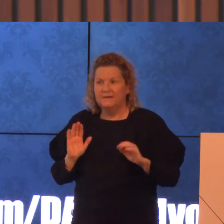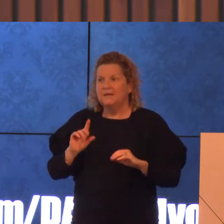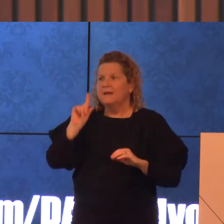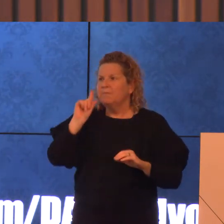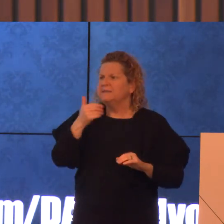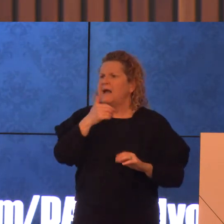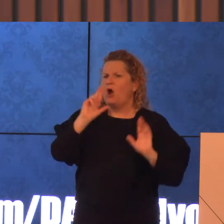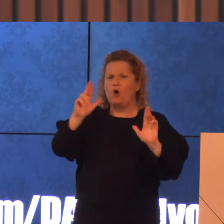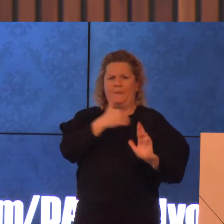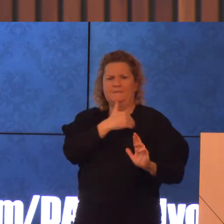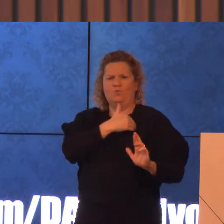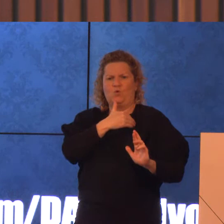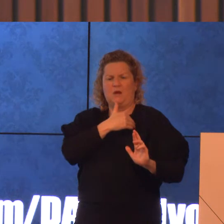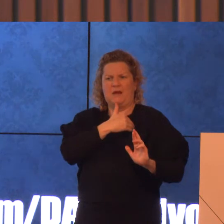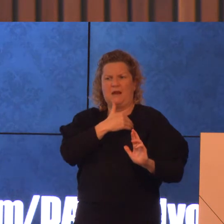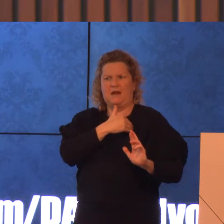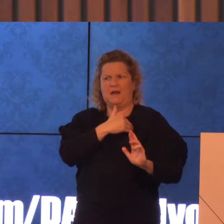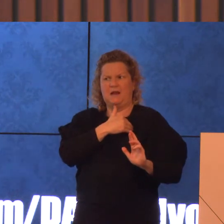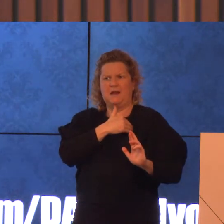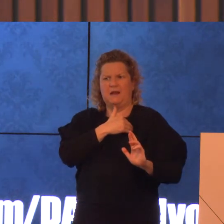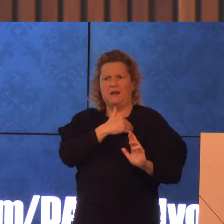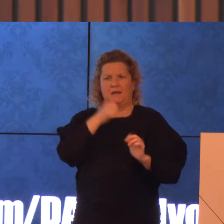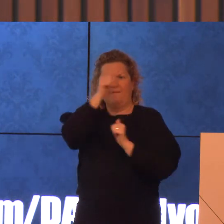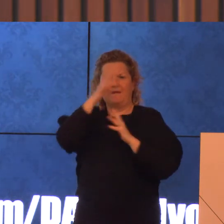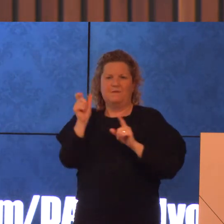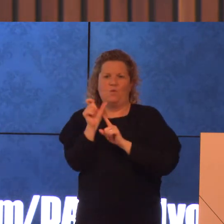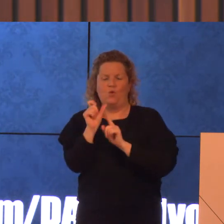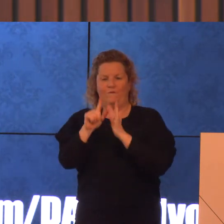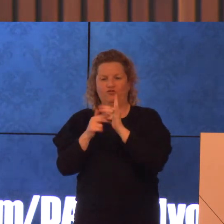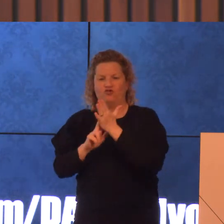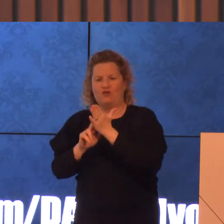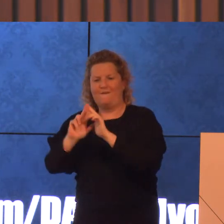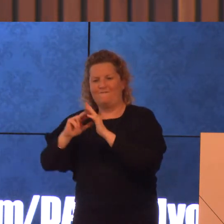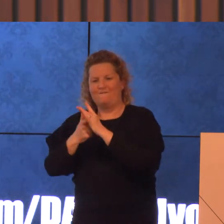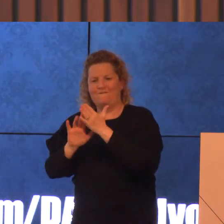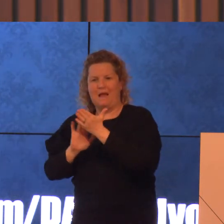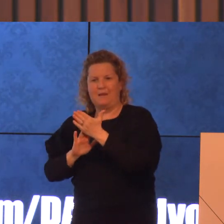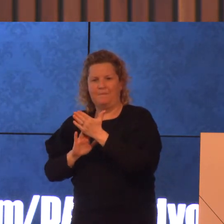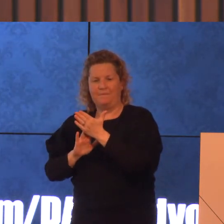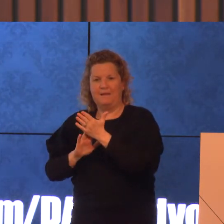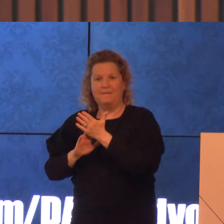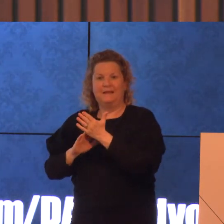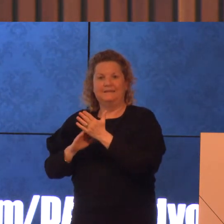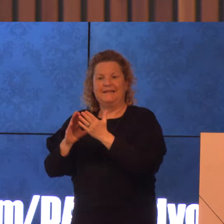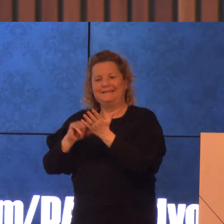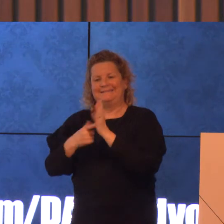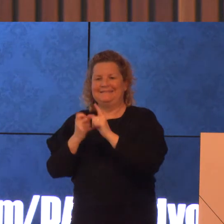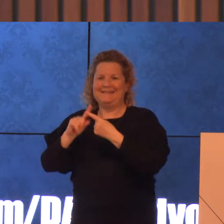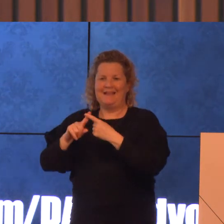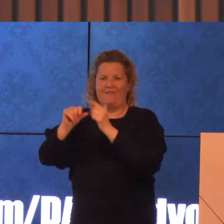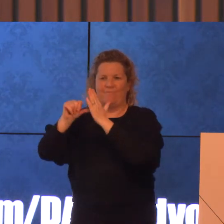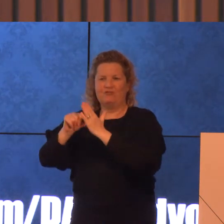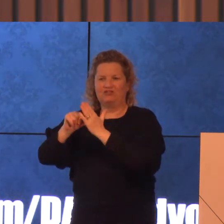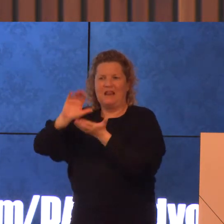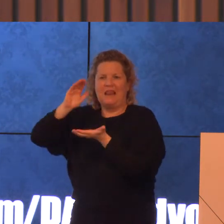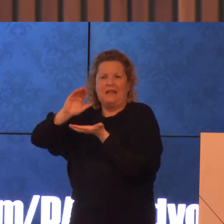this morning has started to, in the famous words of one John Farnham, take the pressure down just a little.